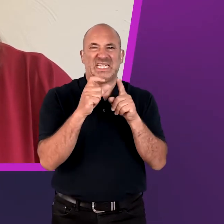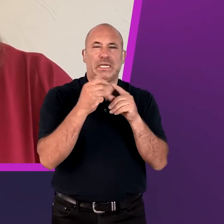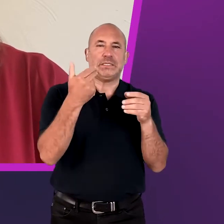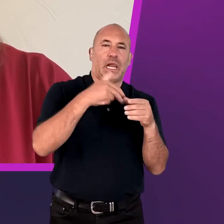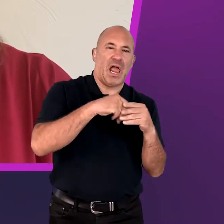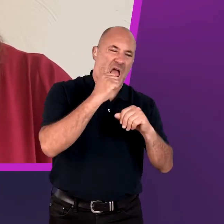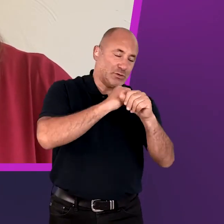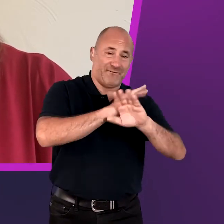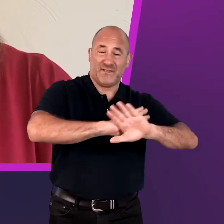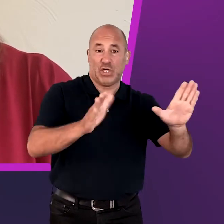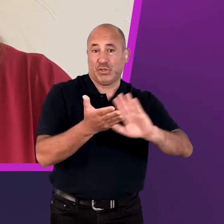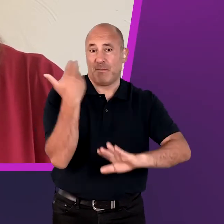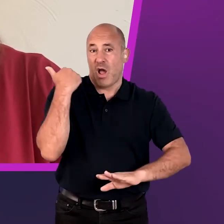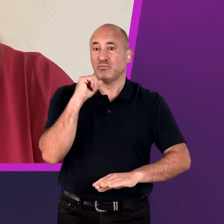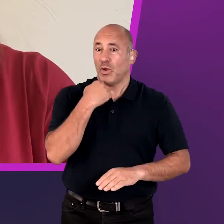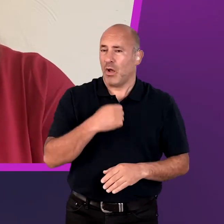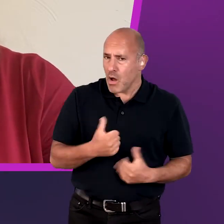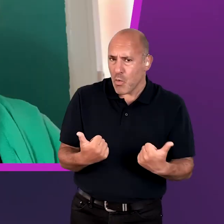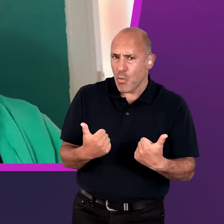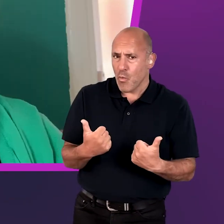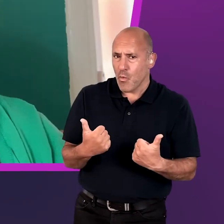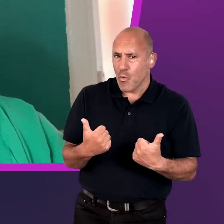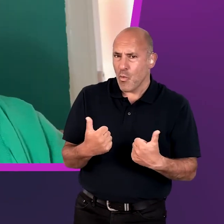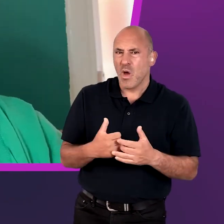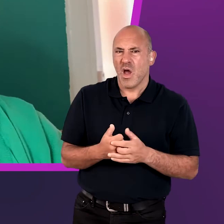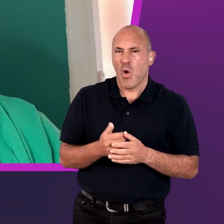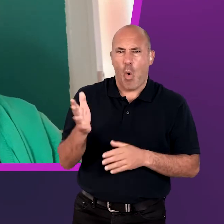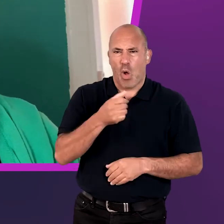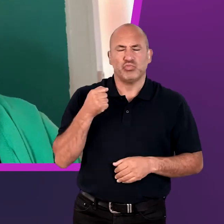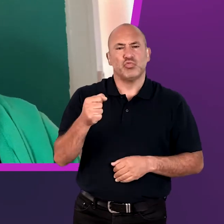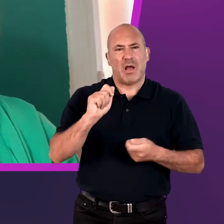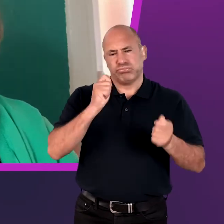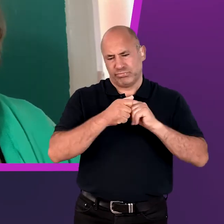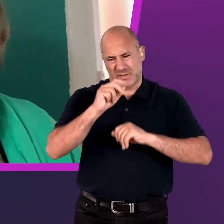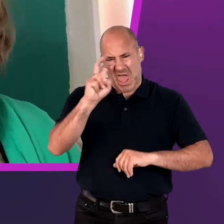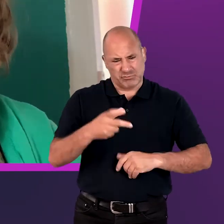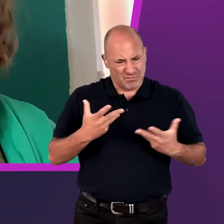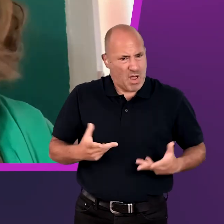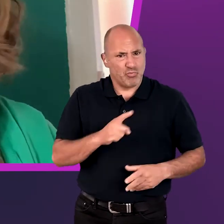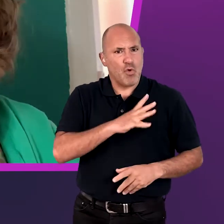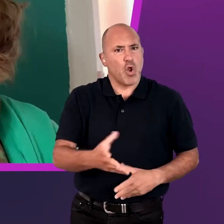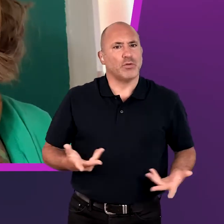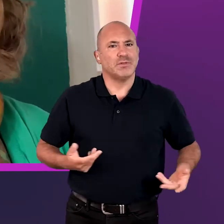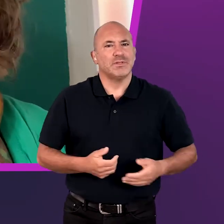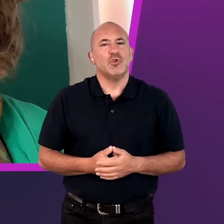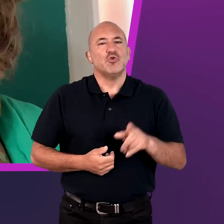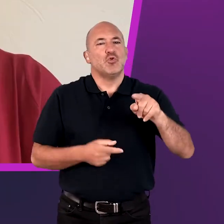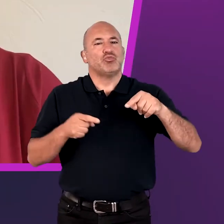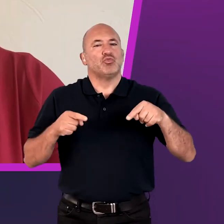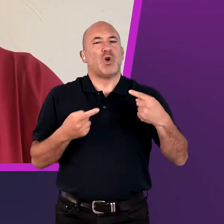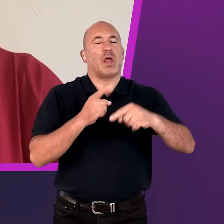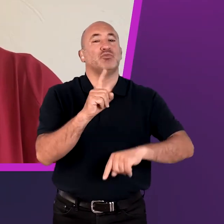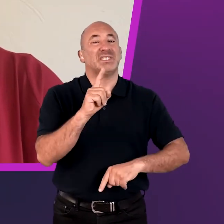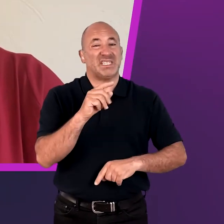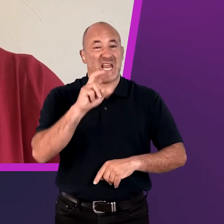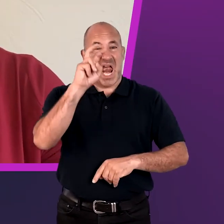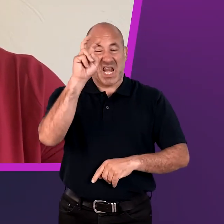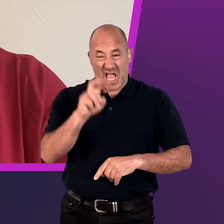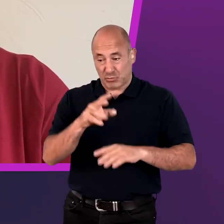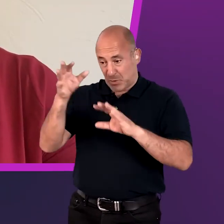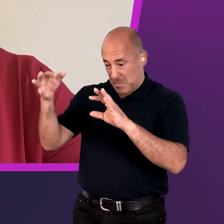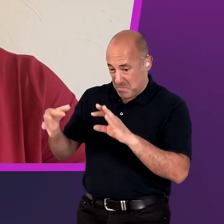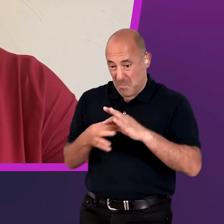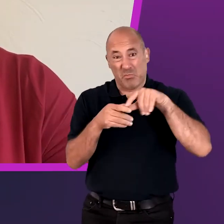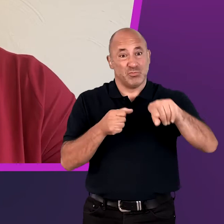diesel engines are going to be a thing of the past. Well, that's great. But why can't we just make all trains electric now? The biggest challenge is